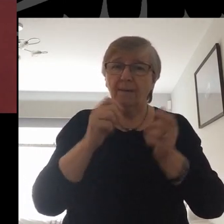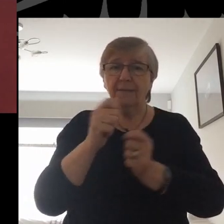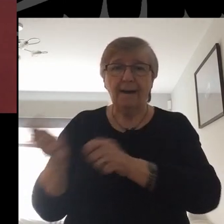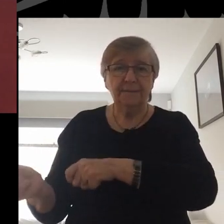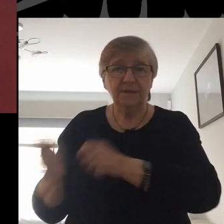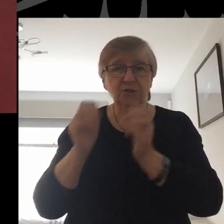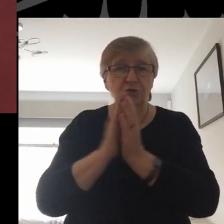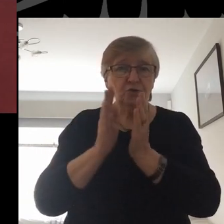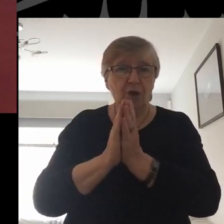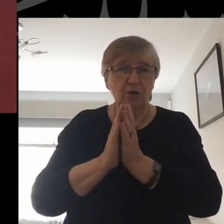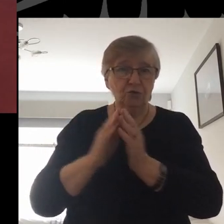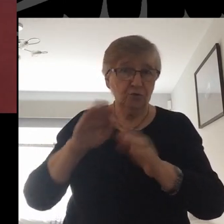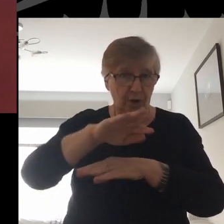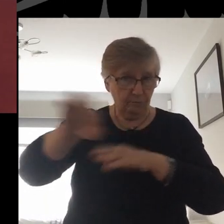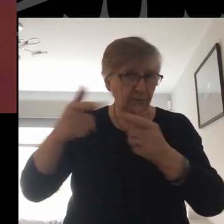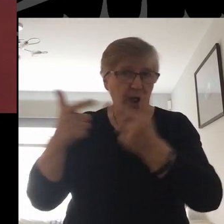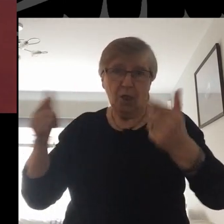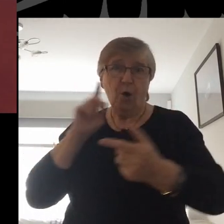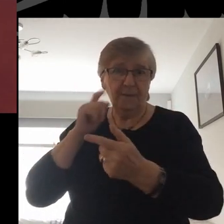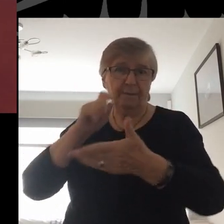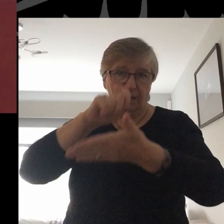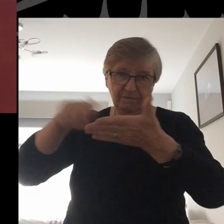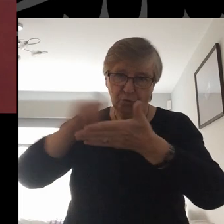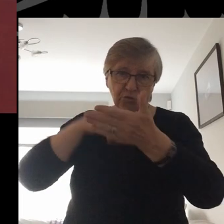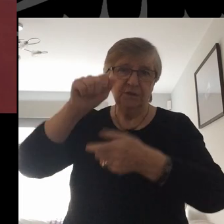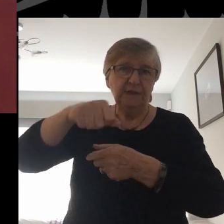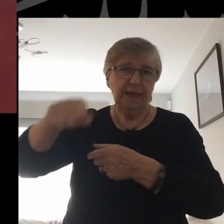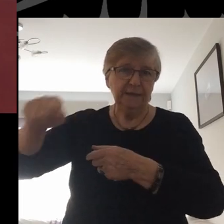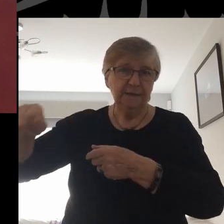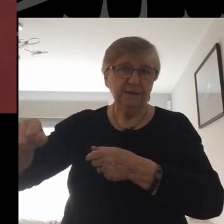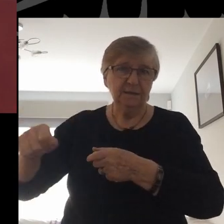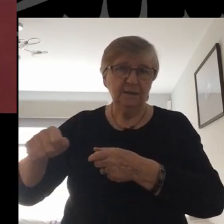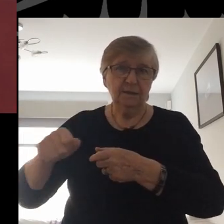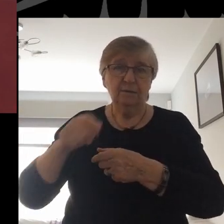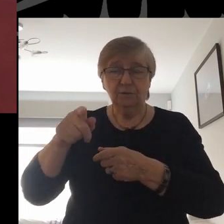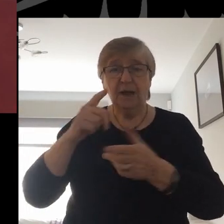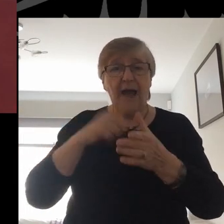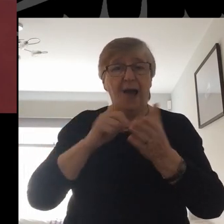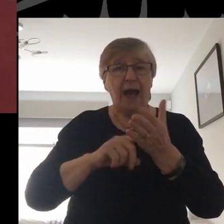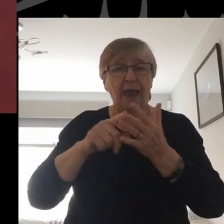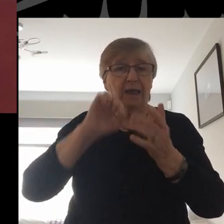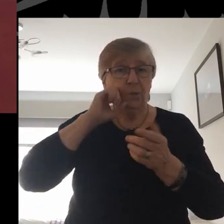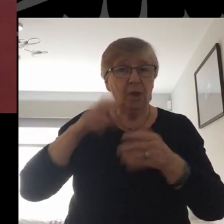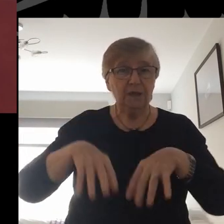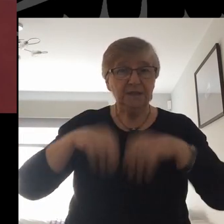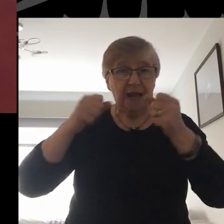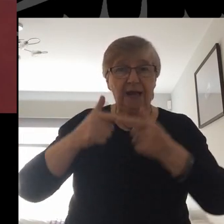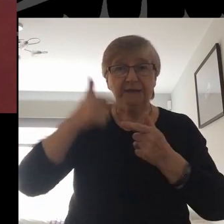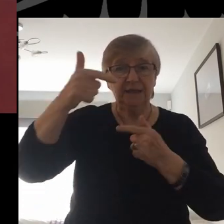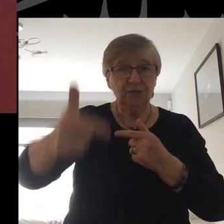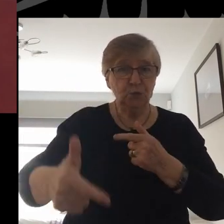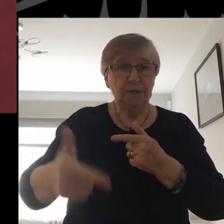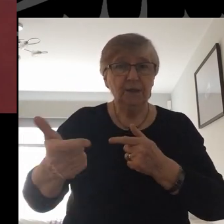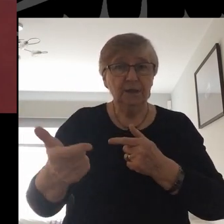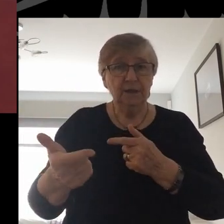convincing vote, and Ali and Fiona are absolutely delighted about that. Ali will be starting work there very soon, next week in fact,